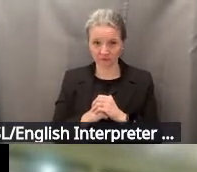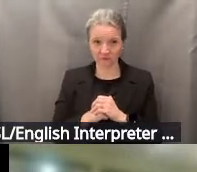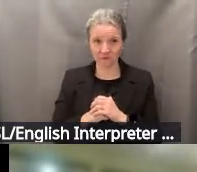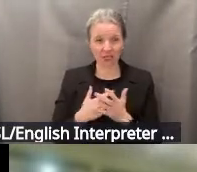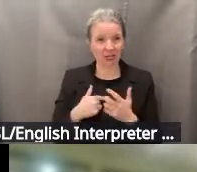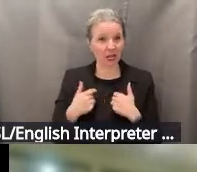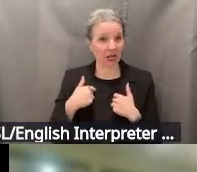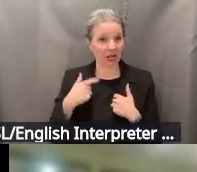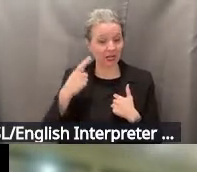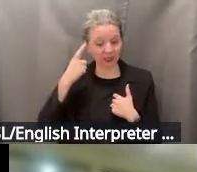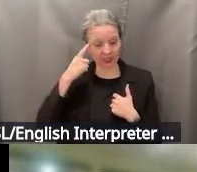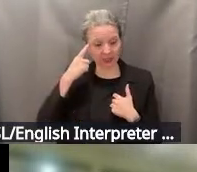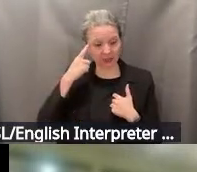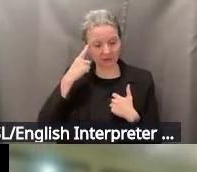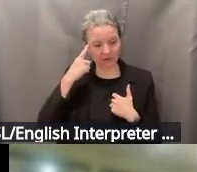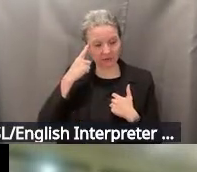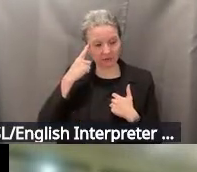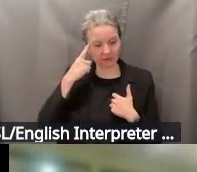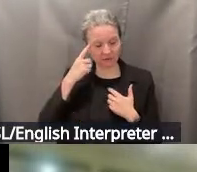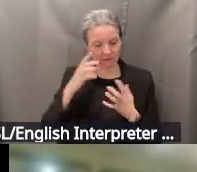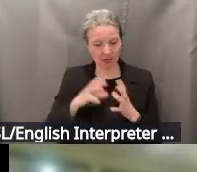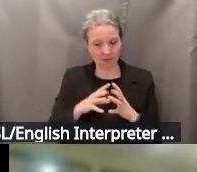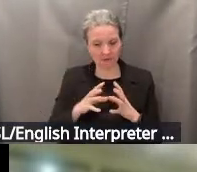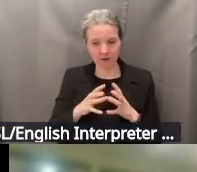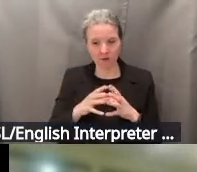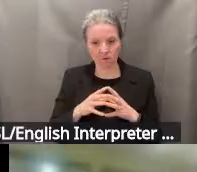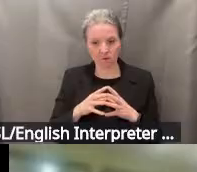I think that